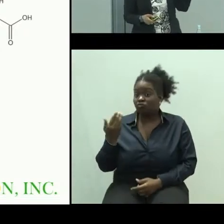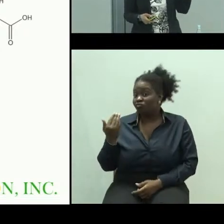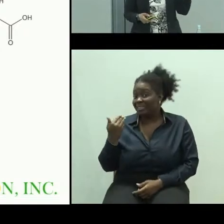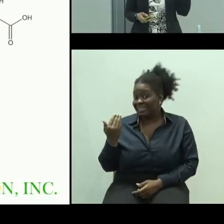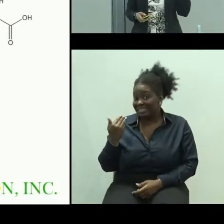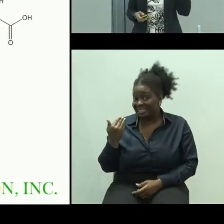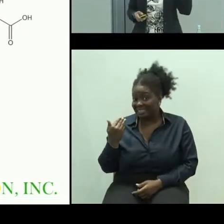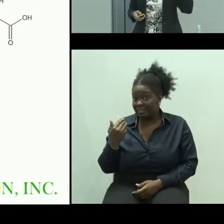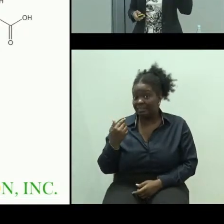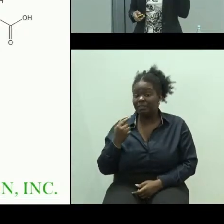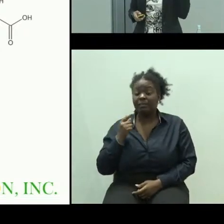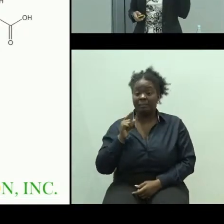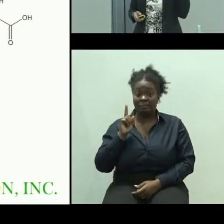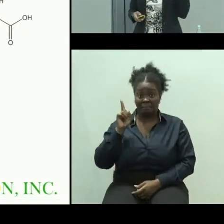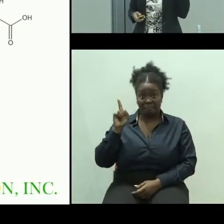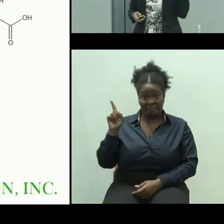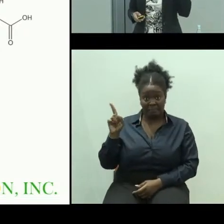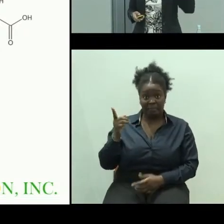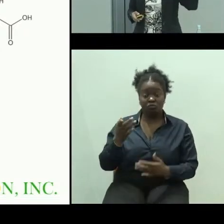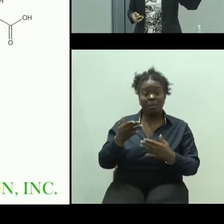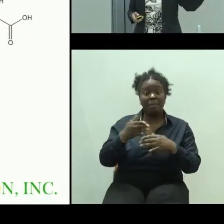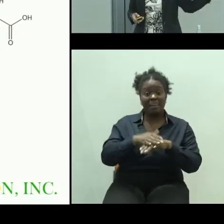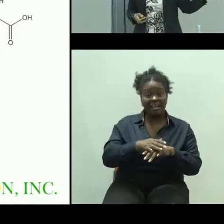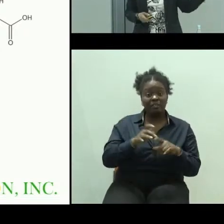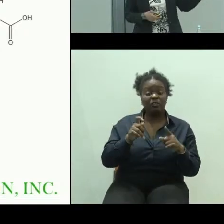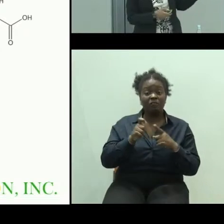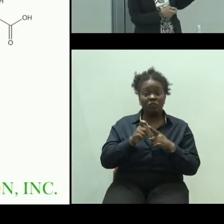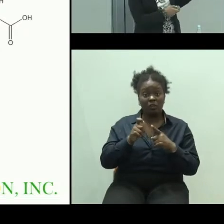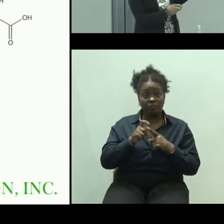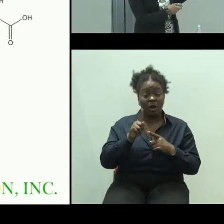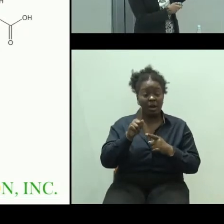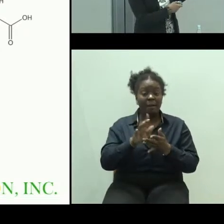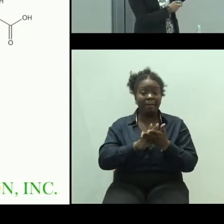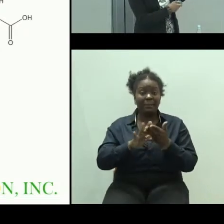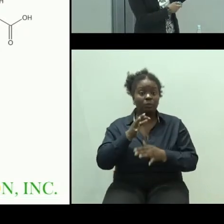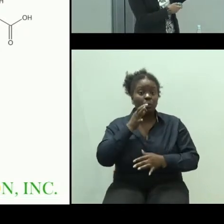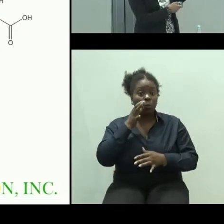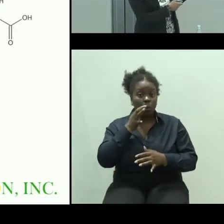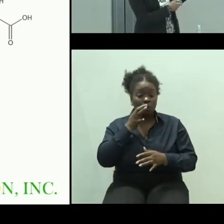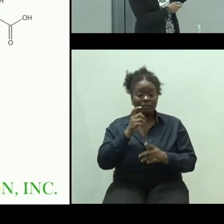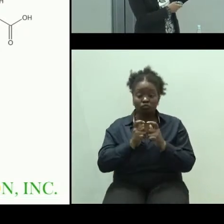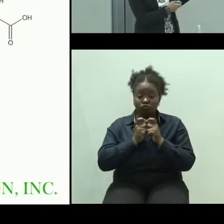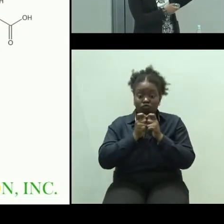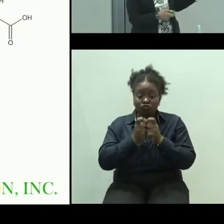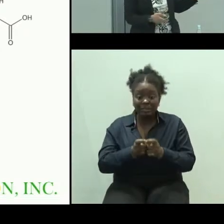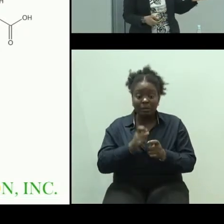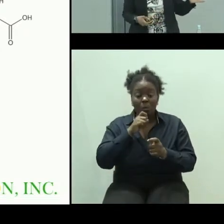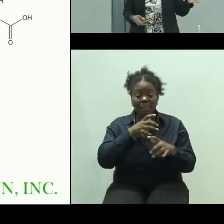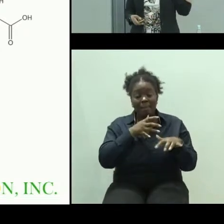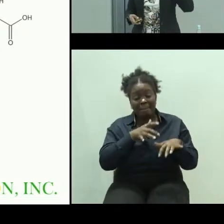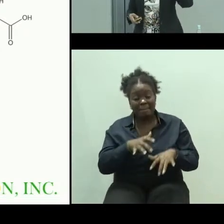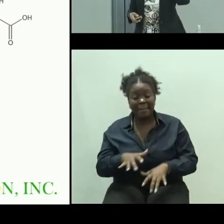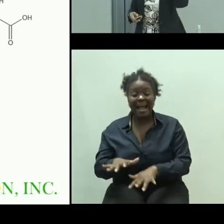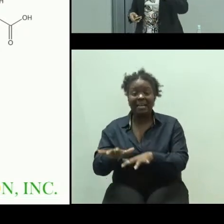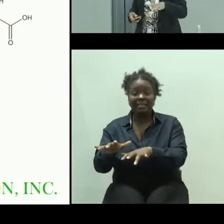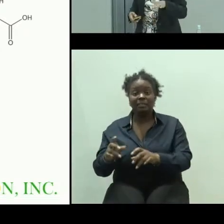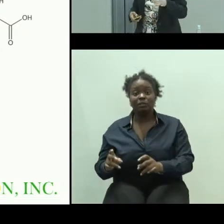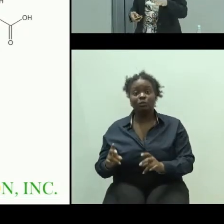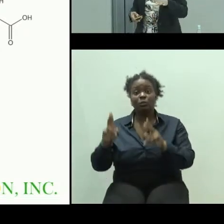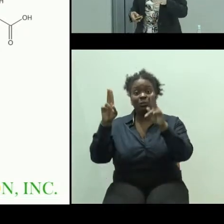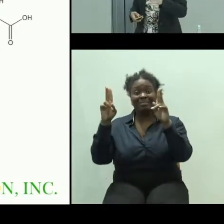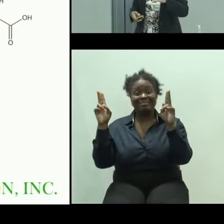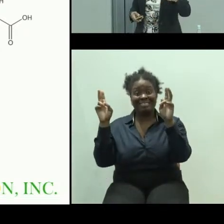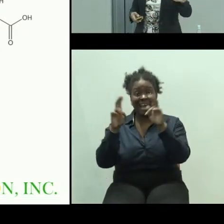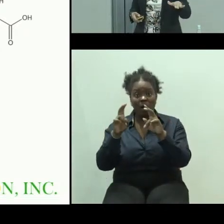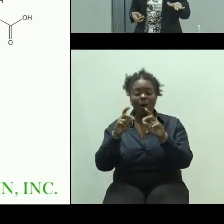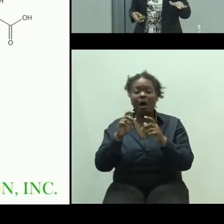using glucuric acid in place of phosphate for the water that's treated and goes back into these cooling towers actually cuts